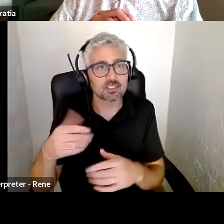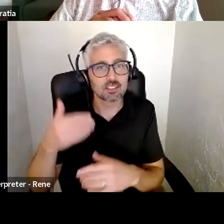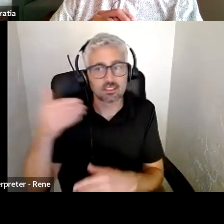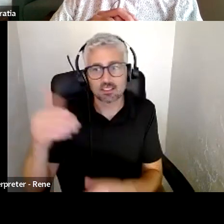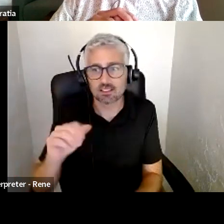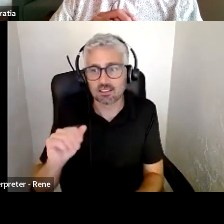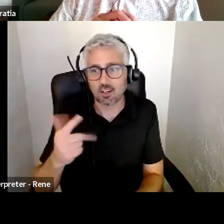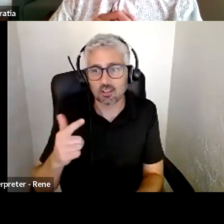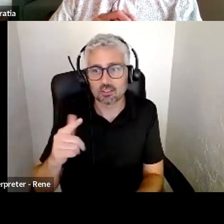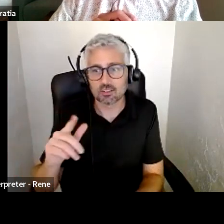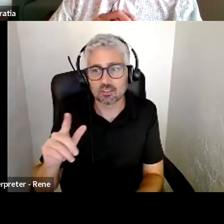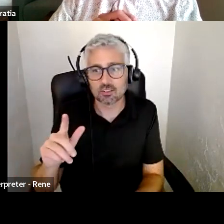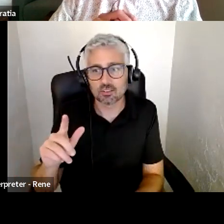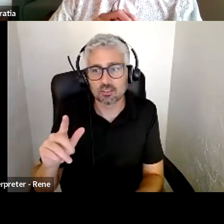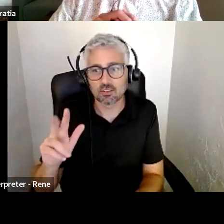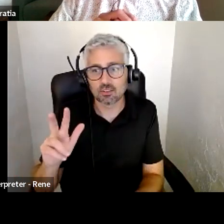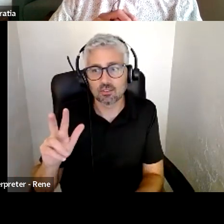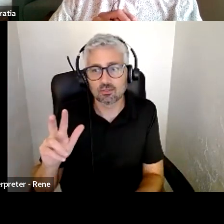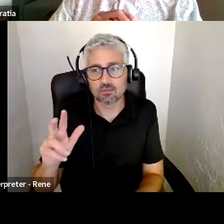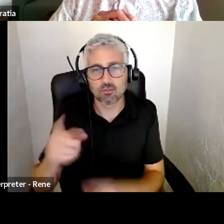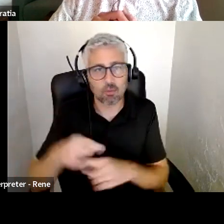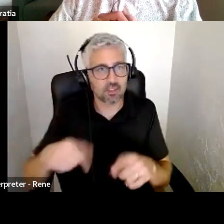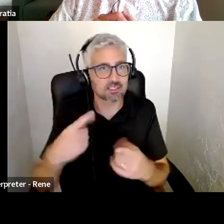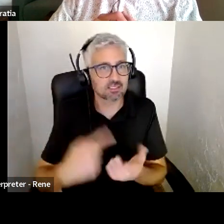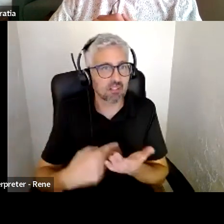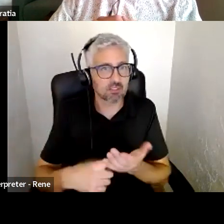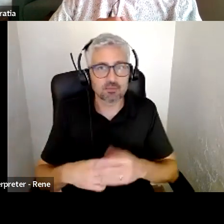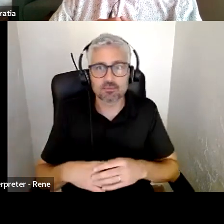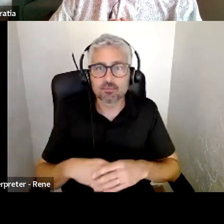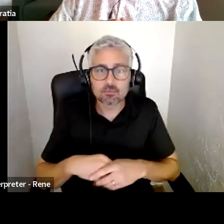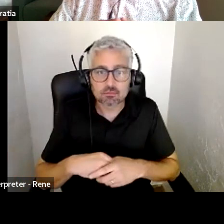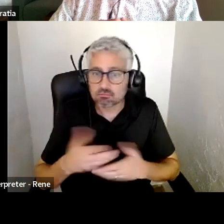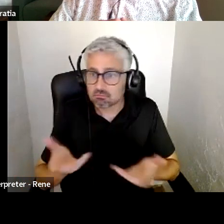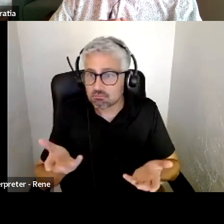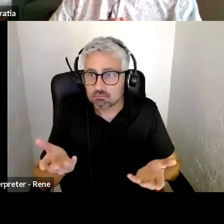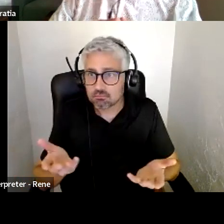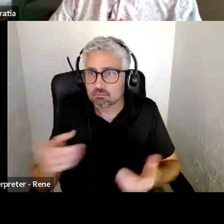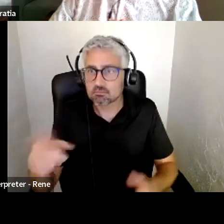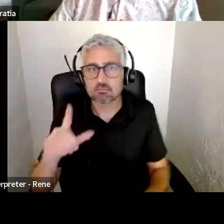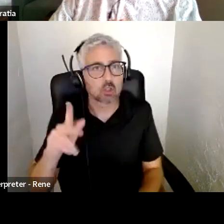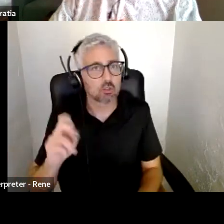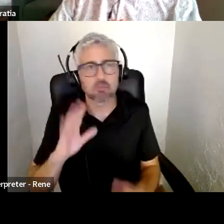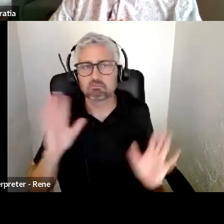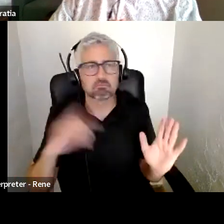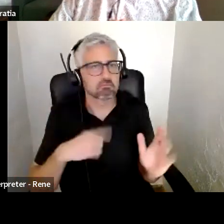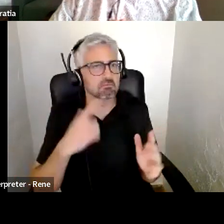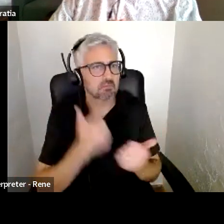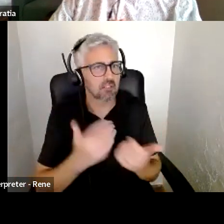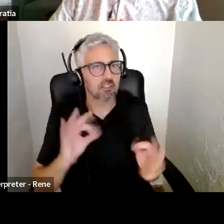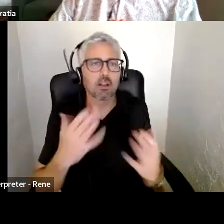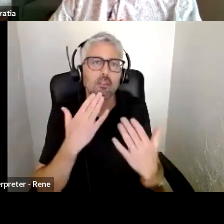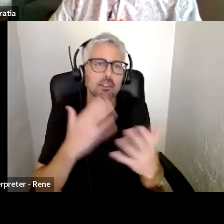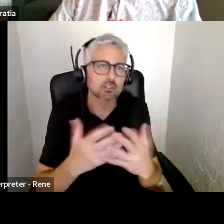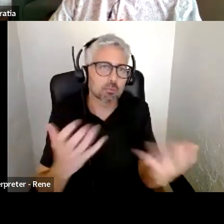of 2023. Look back to you. Anything else on your end? Oh, sir, I think I said it all. Thank you all very much.